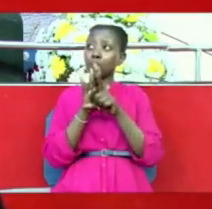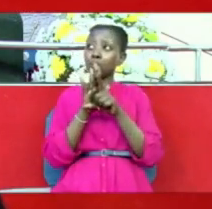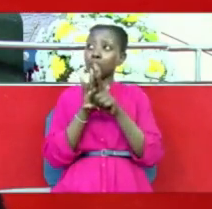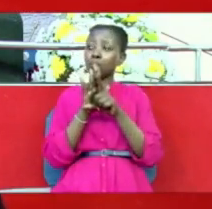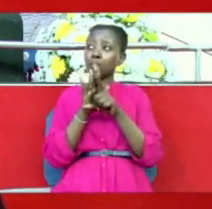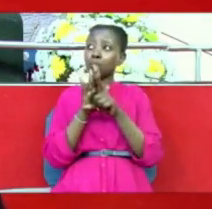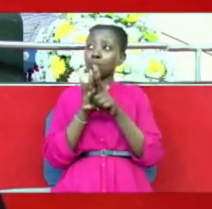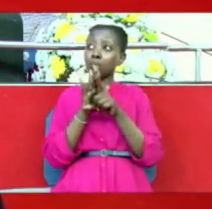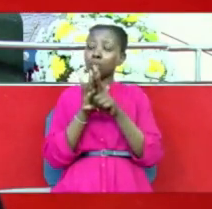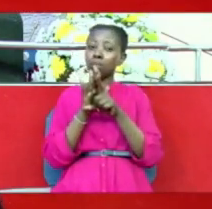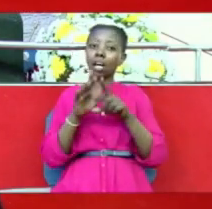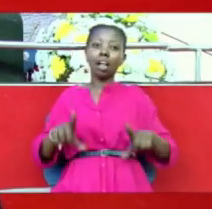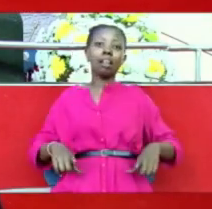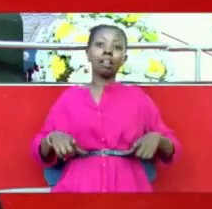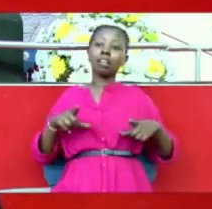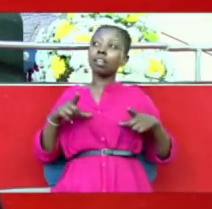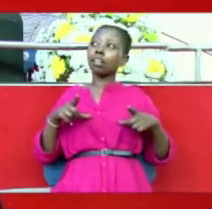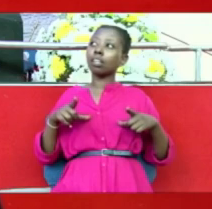America